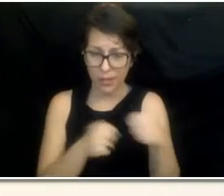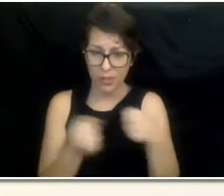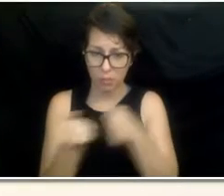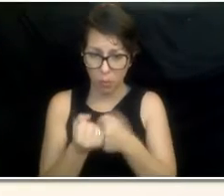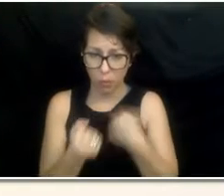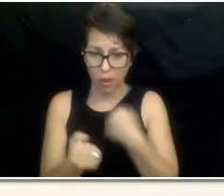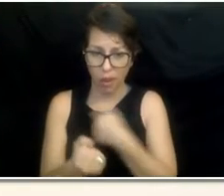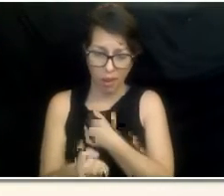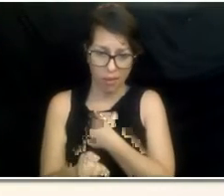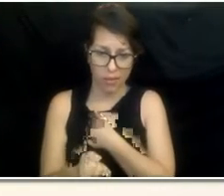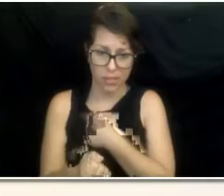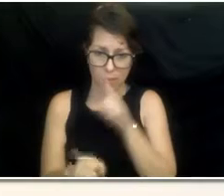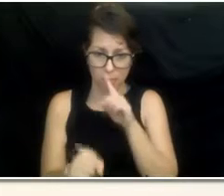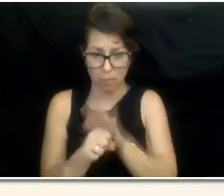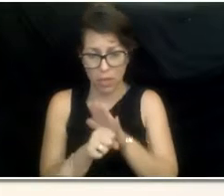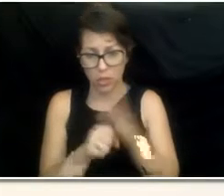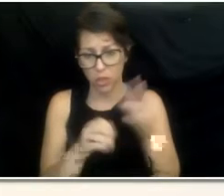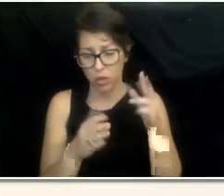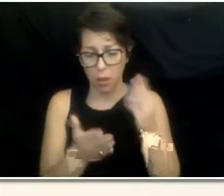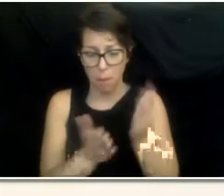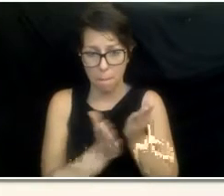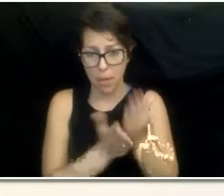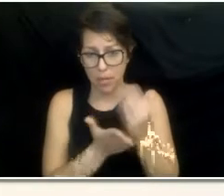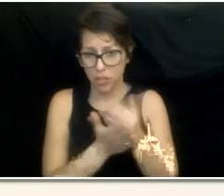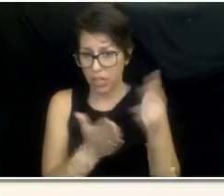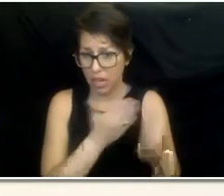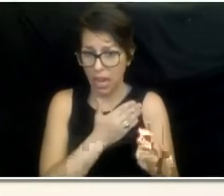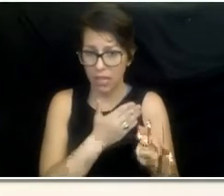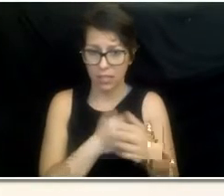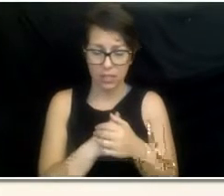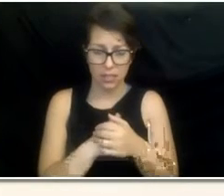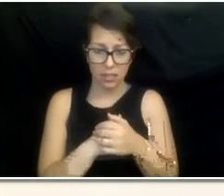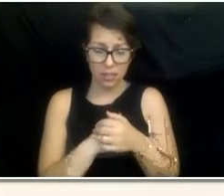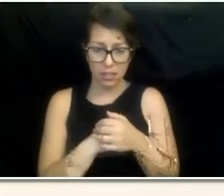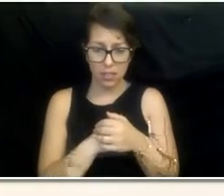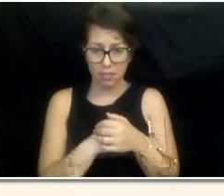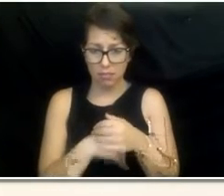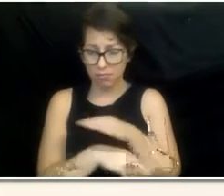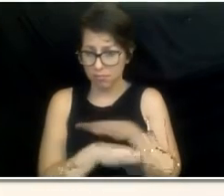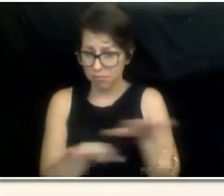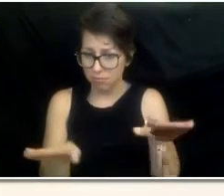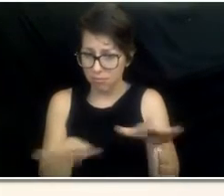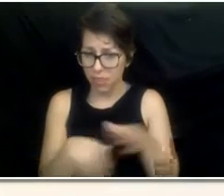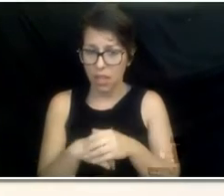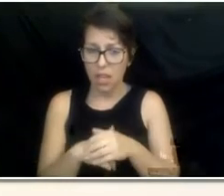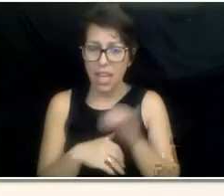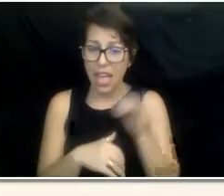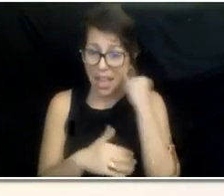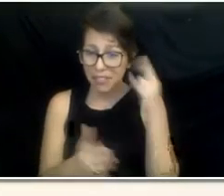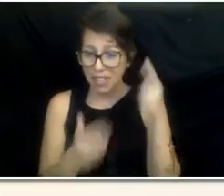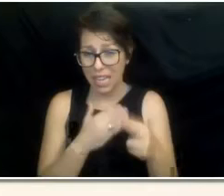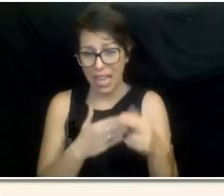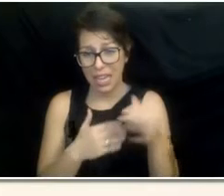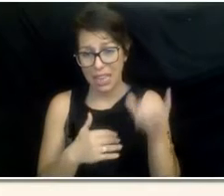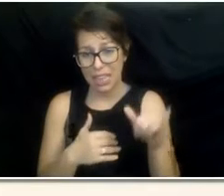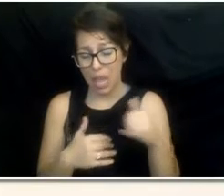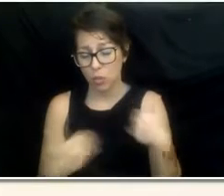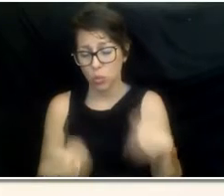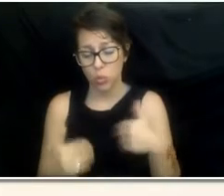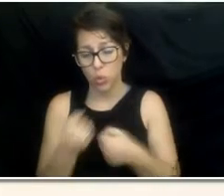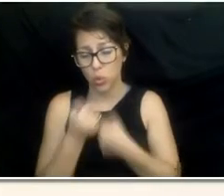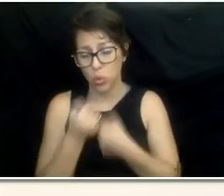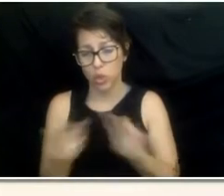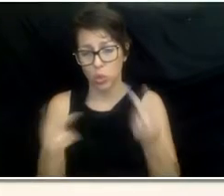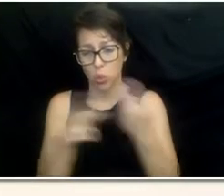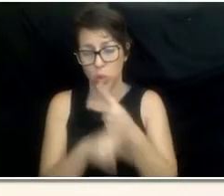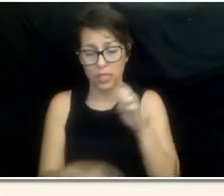color at womankind 85% of our funding relies on government grants and I just want to be able to be back here and